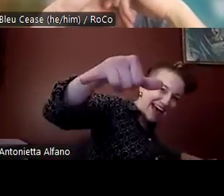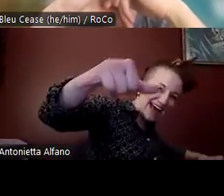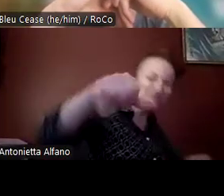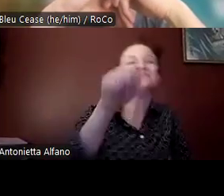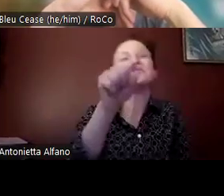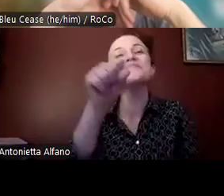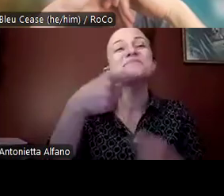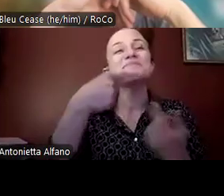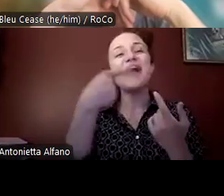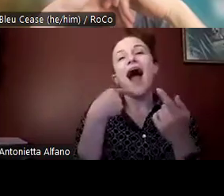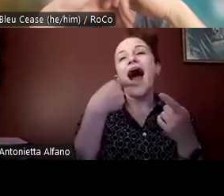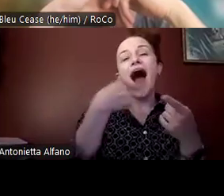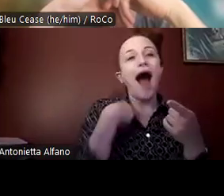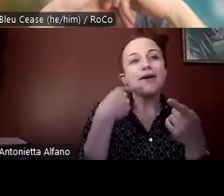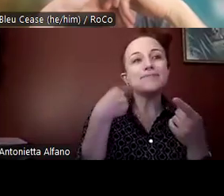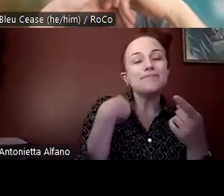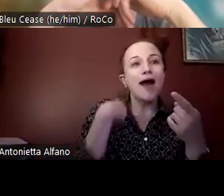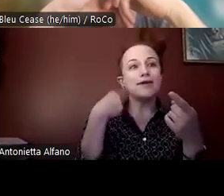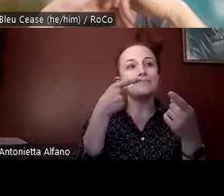Yeah, that.